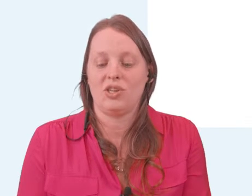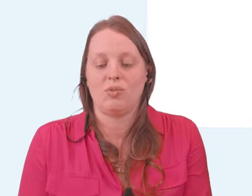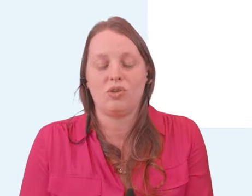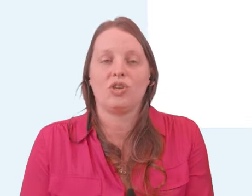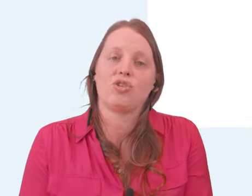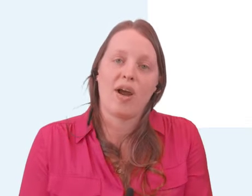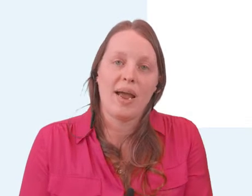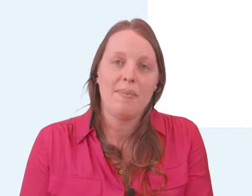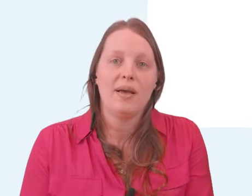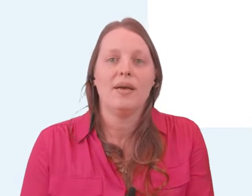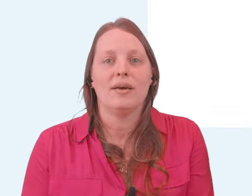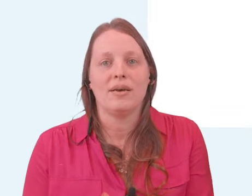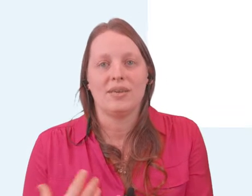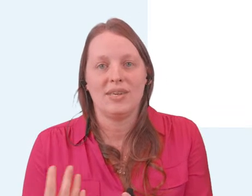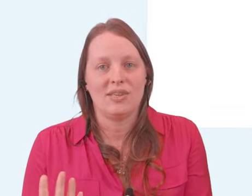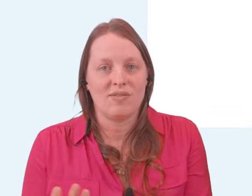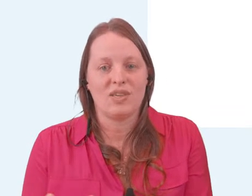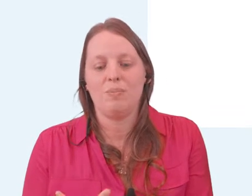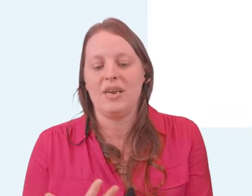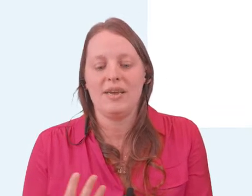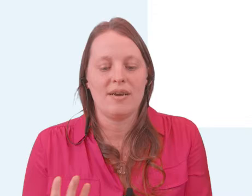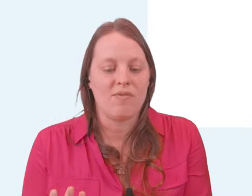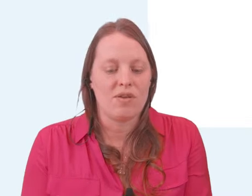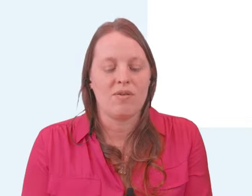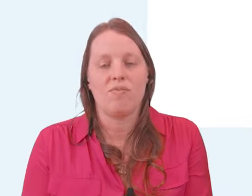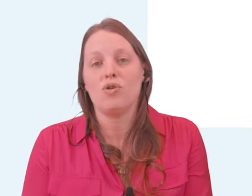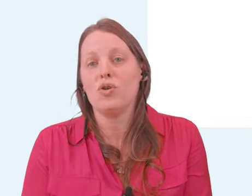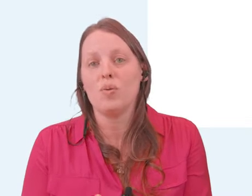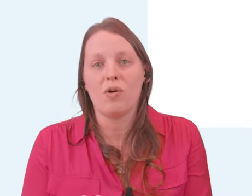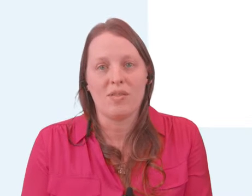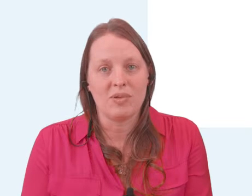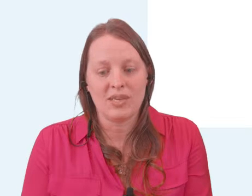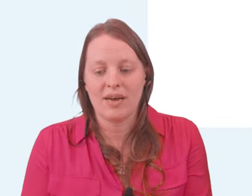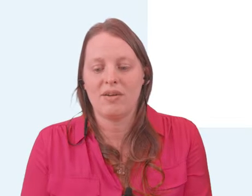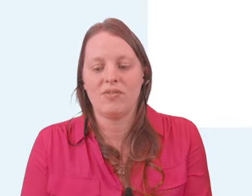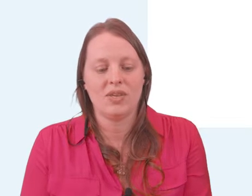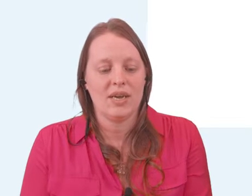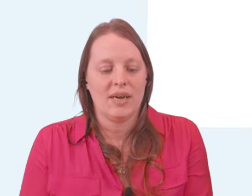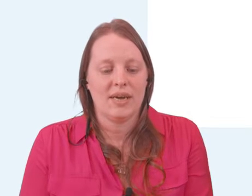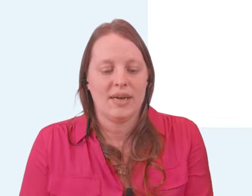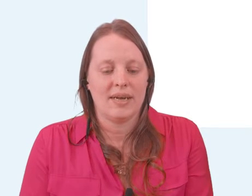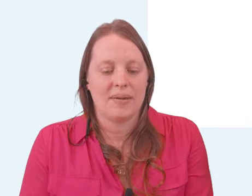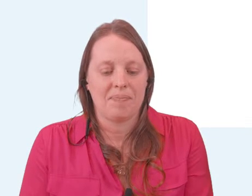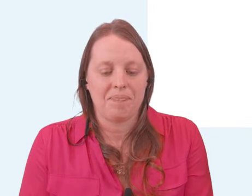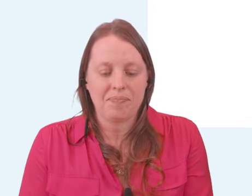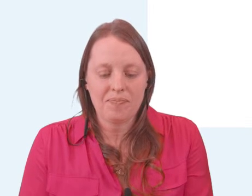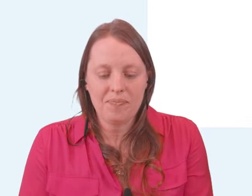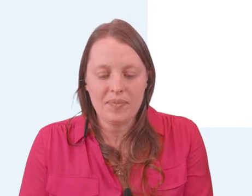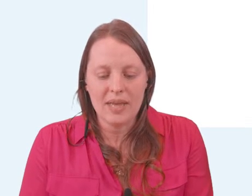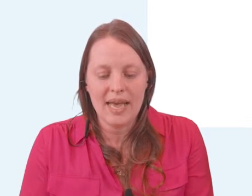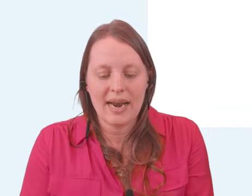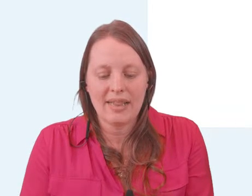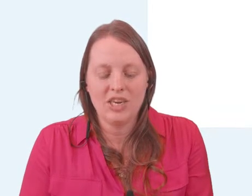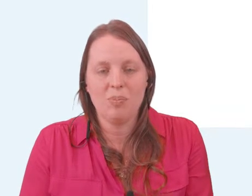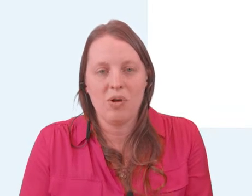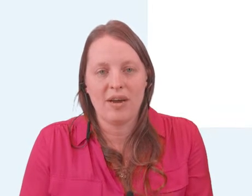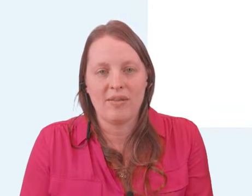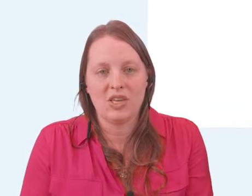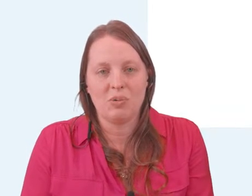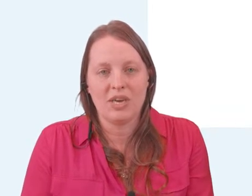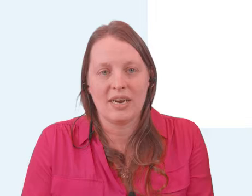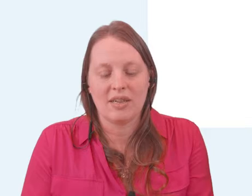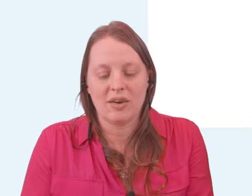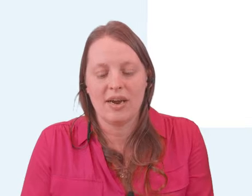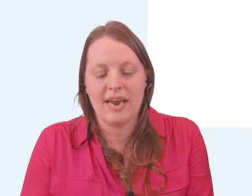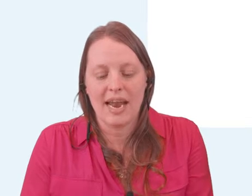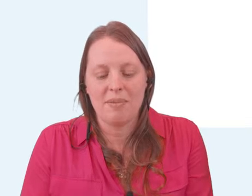most patients will describe, a sense of spinning of the room or themselves. And I like to point out on